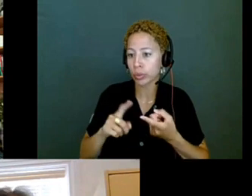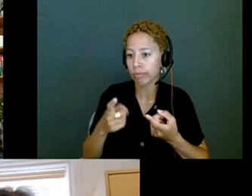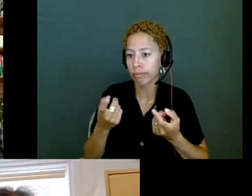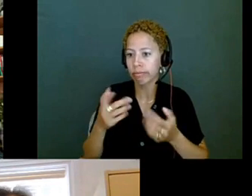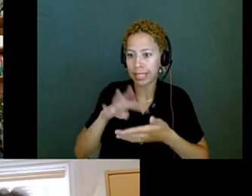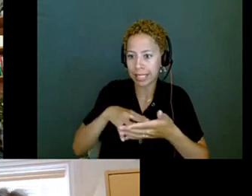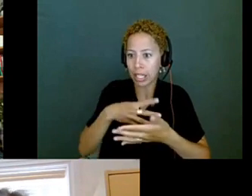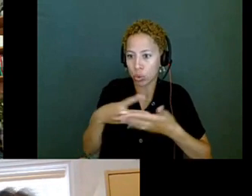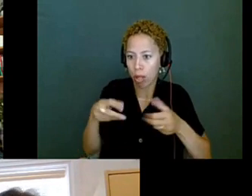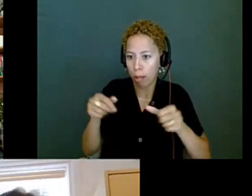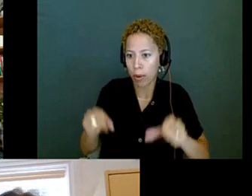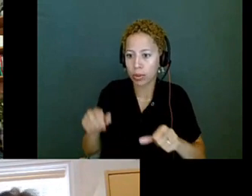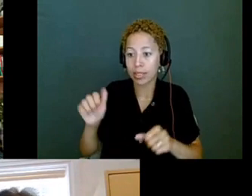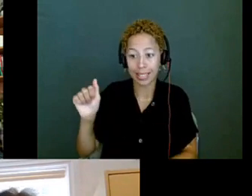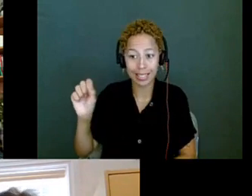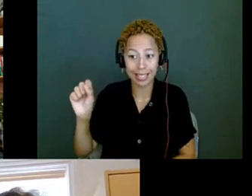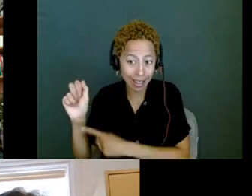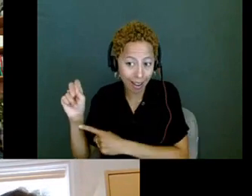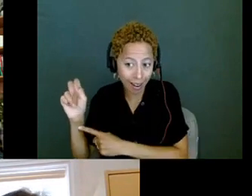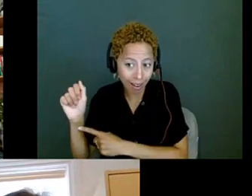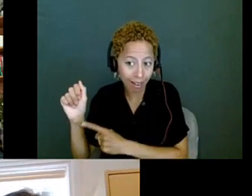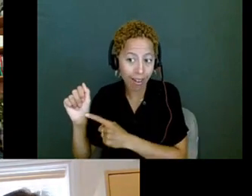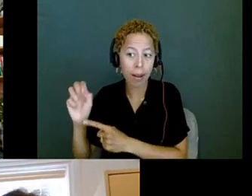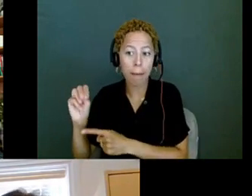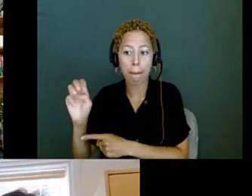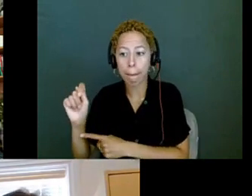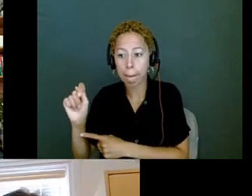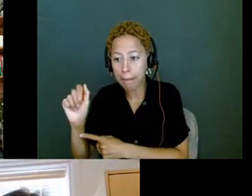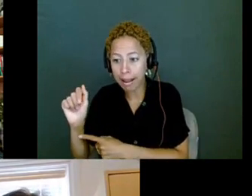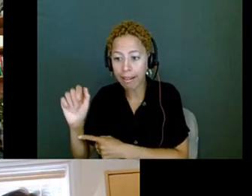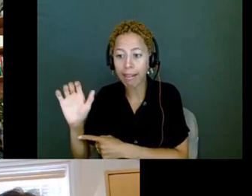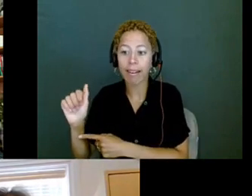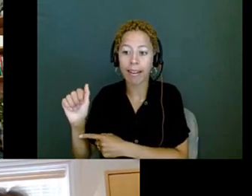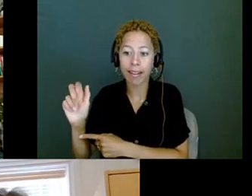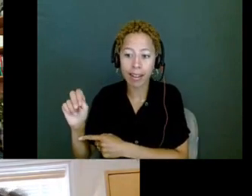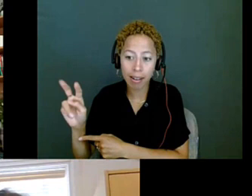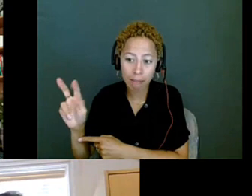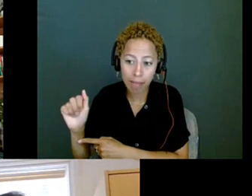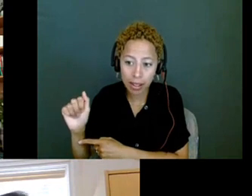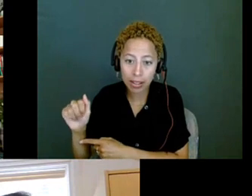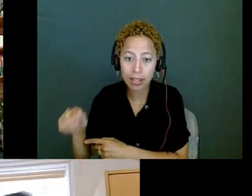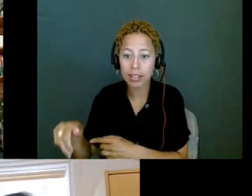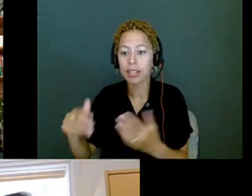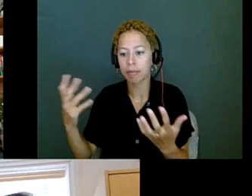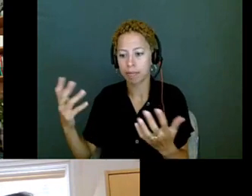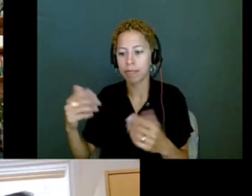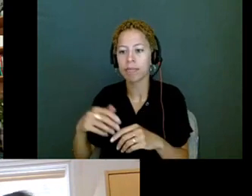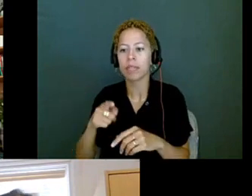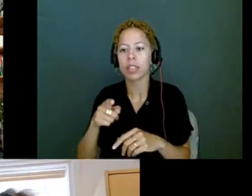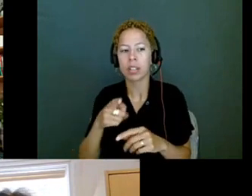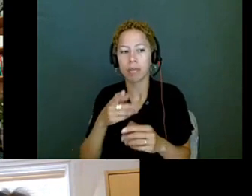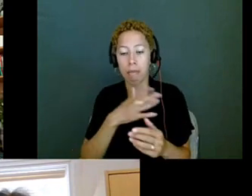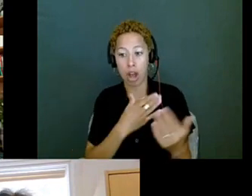I mentioned, Meta, Canva. Know your audience, plan your posts